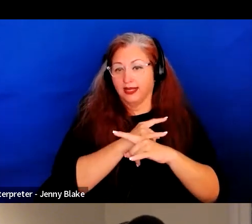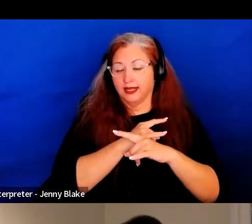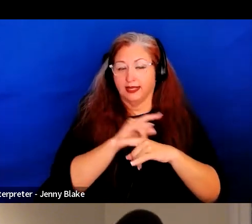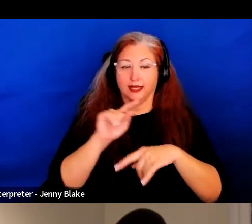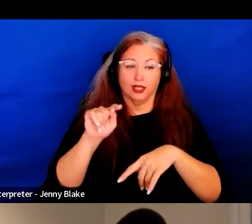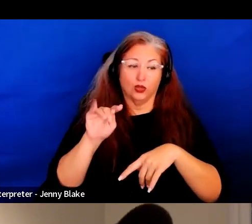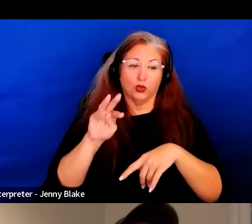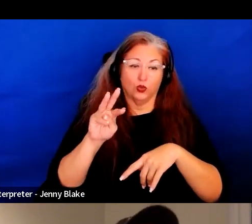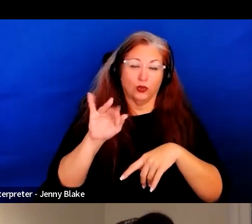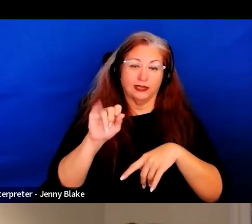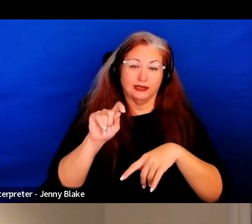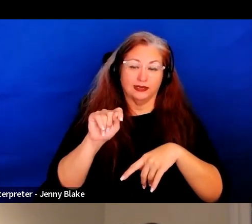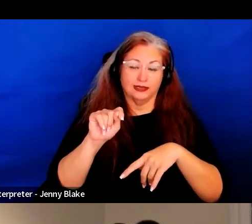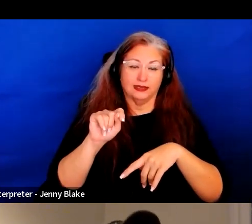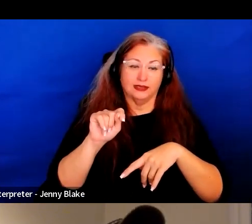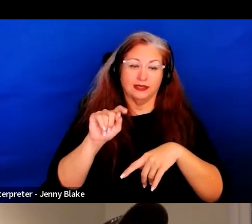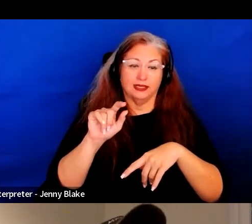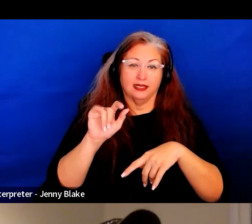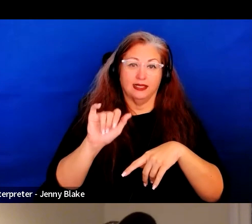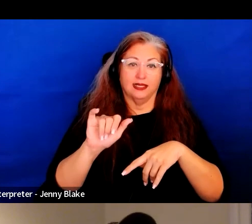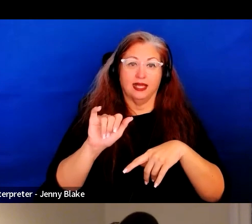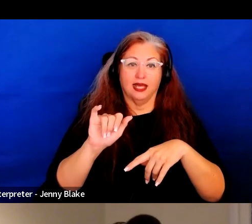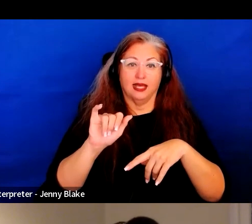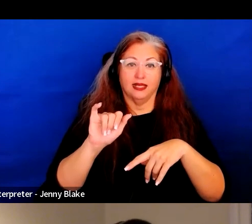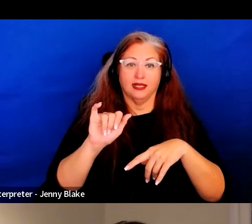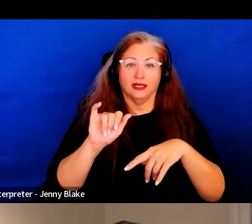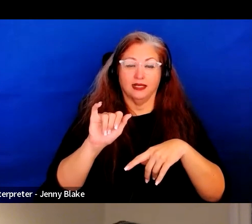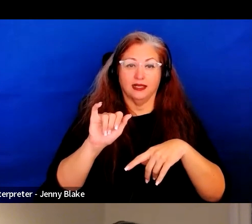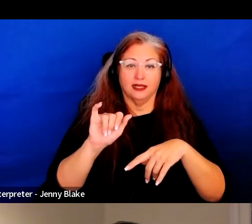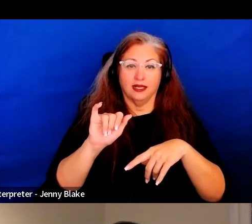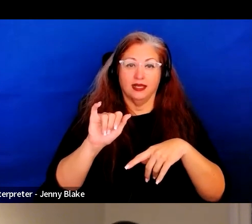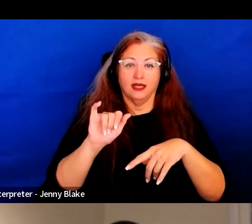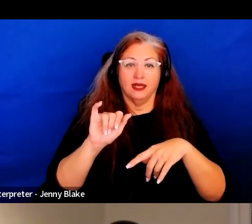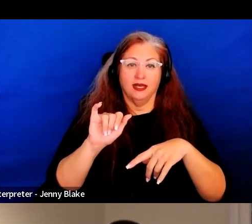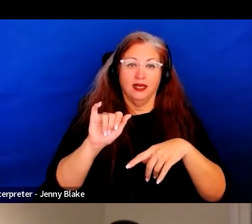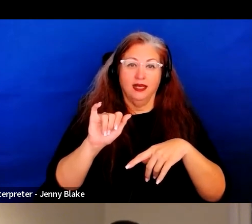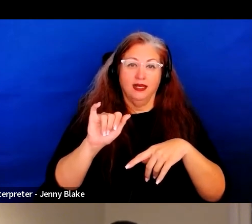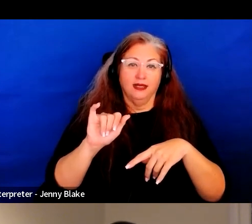that Liz Truss and her government kind of, you know, were